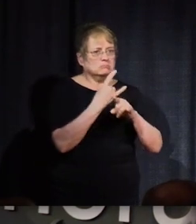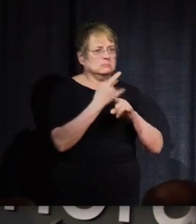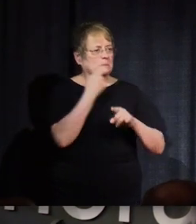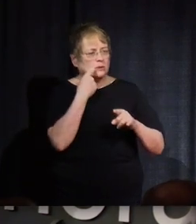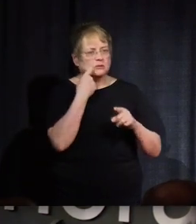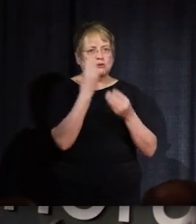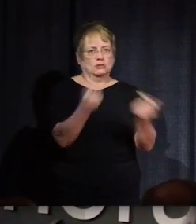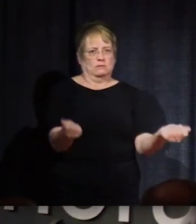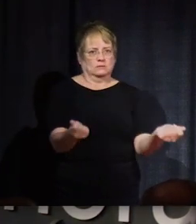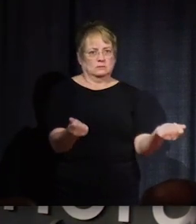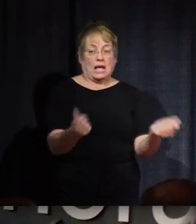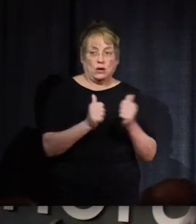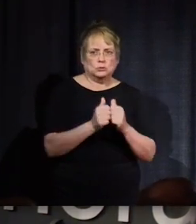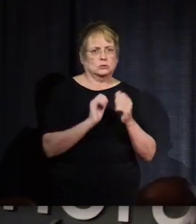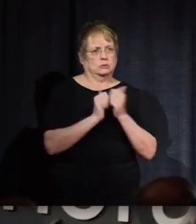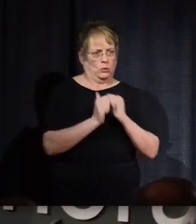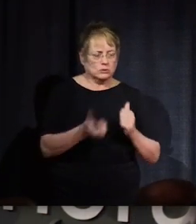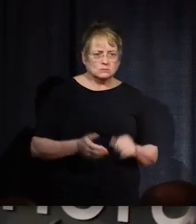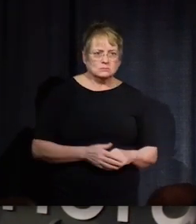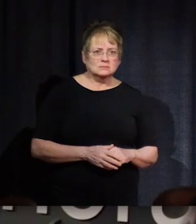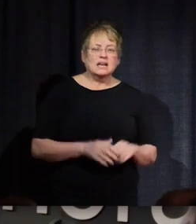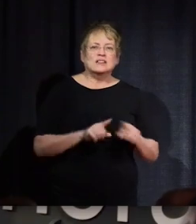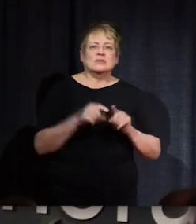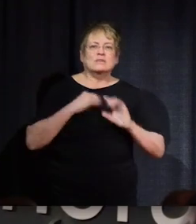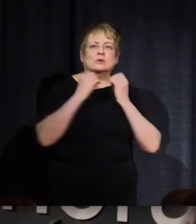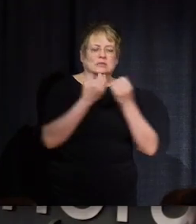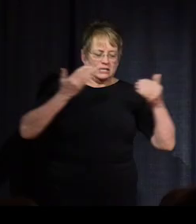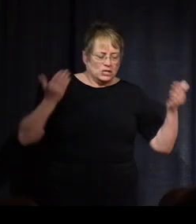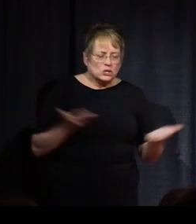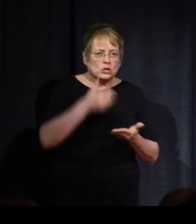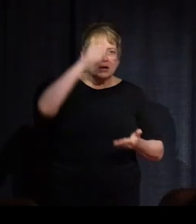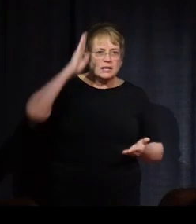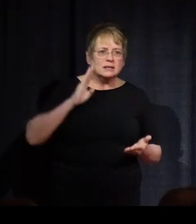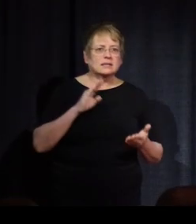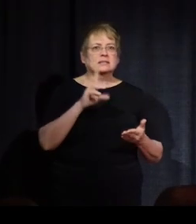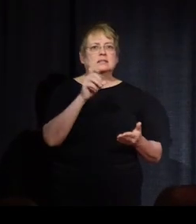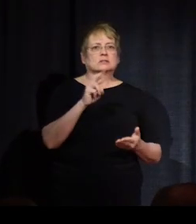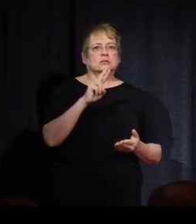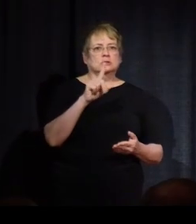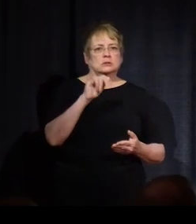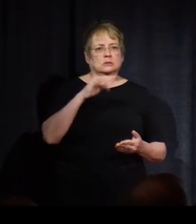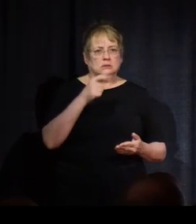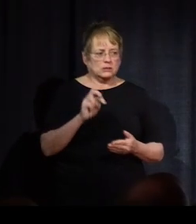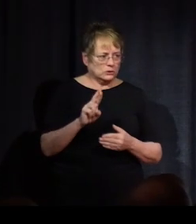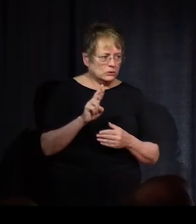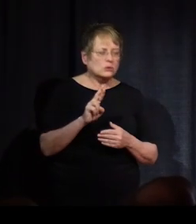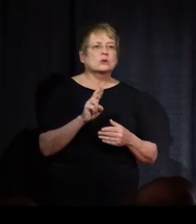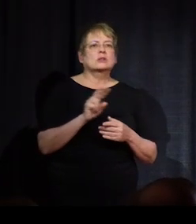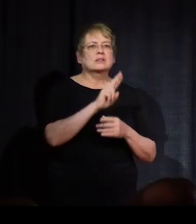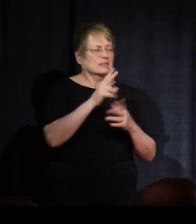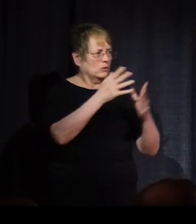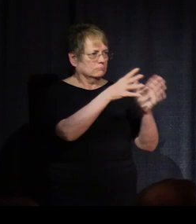yes with sport we even have an organization here in alaska durliger that aims to use the icelandic